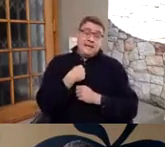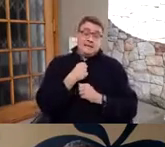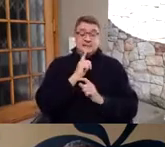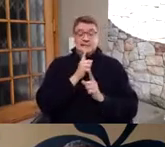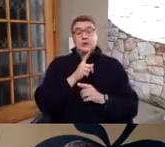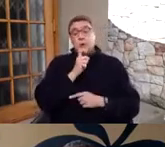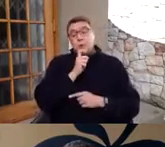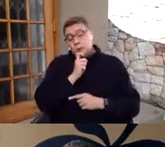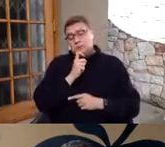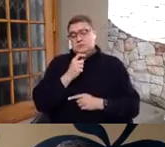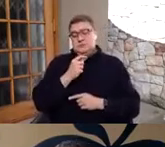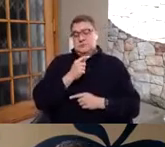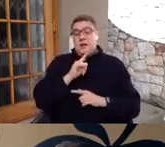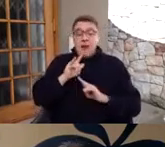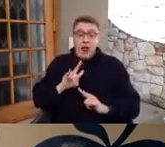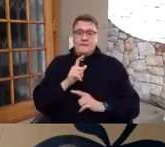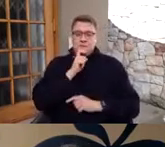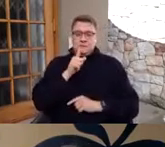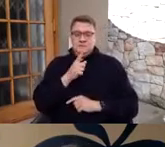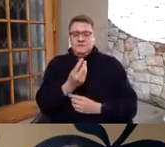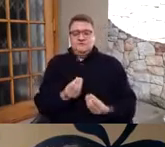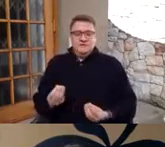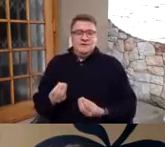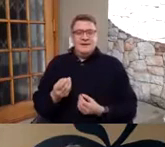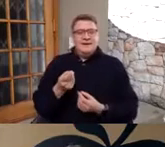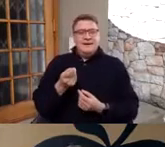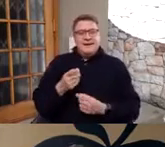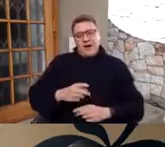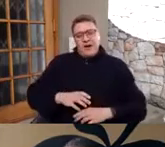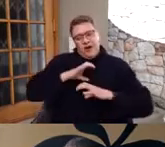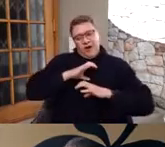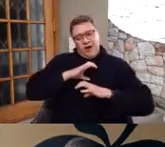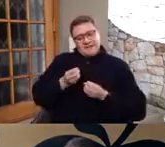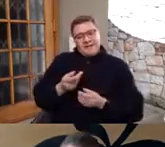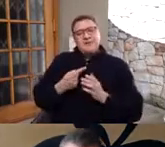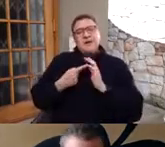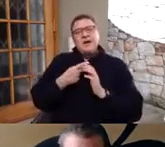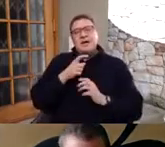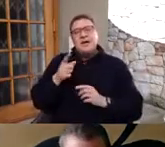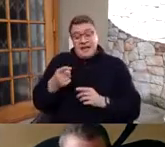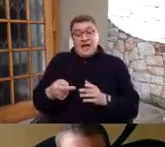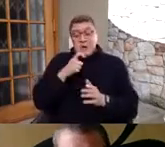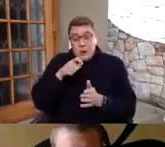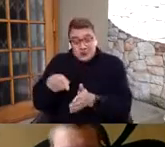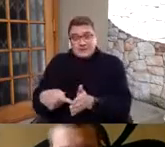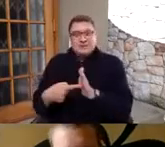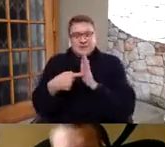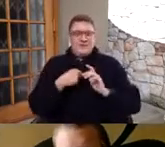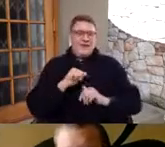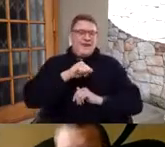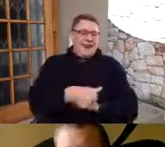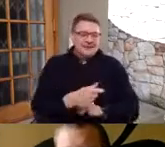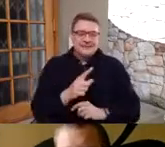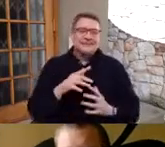using for them, and it gives them confidence as well. They want to use it and show you what's next. So that's really cool, interactive